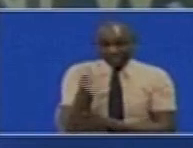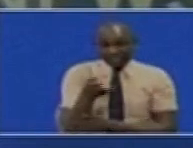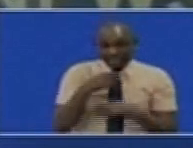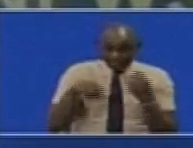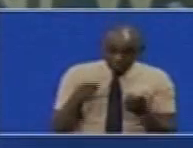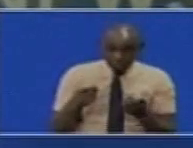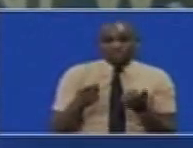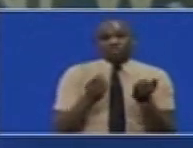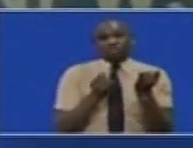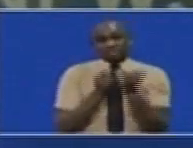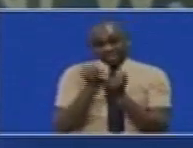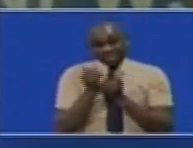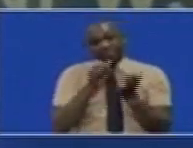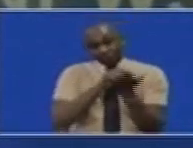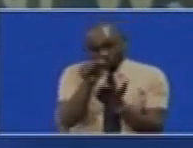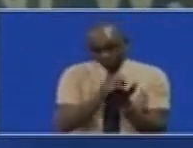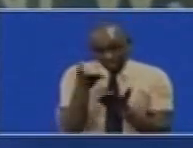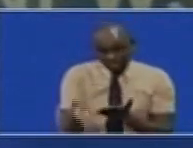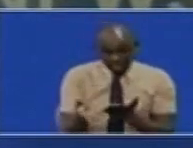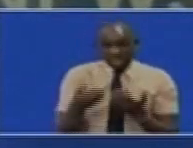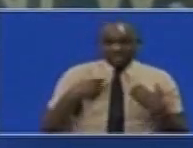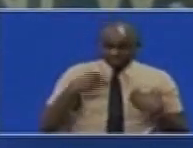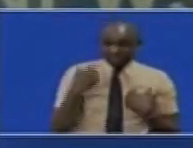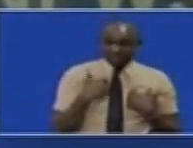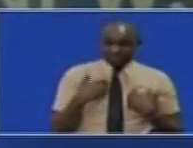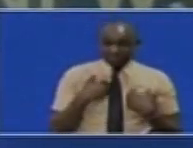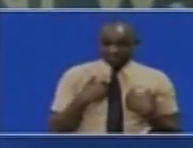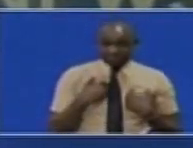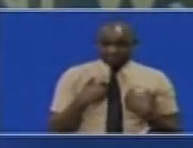our Saturday publication